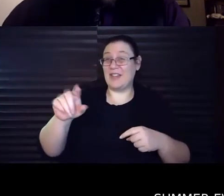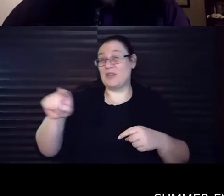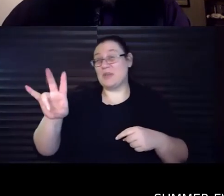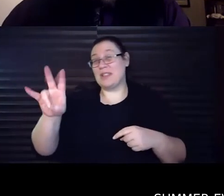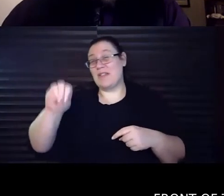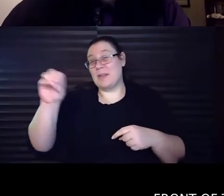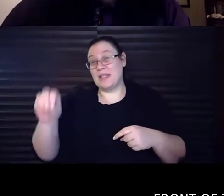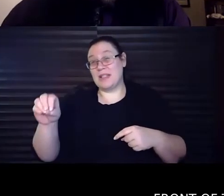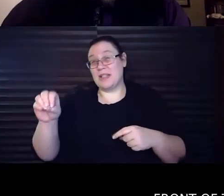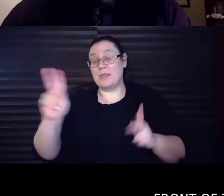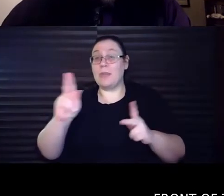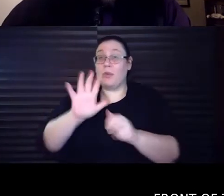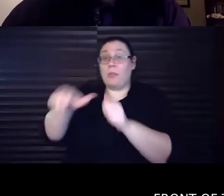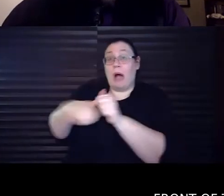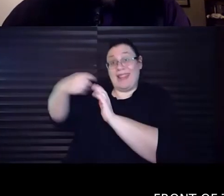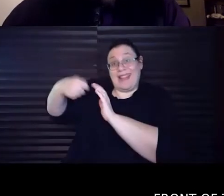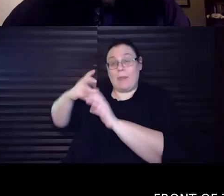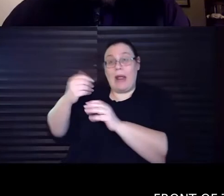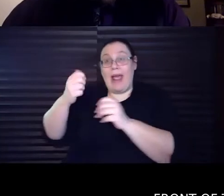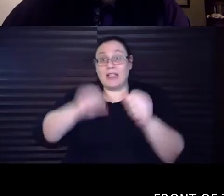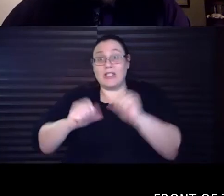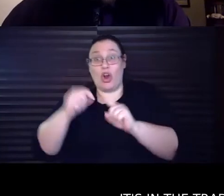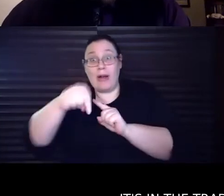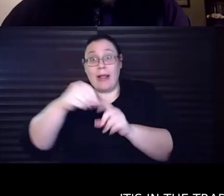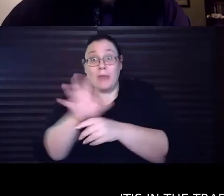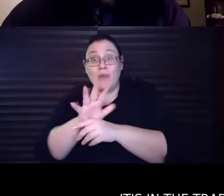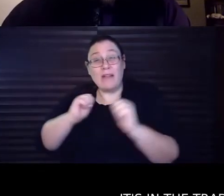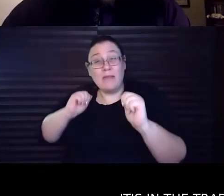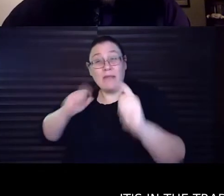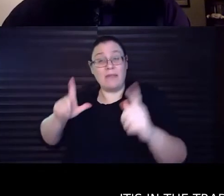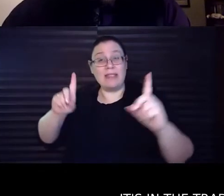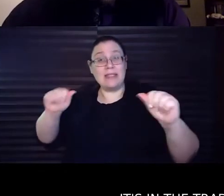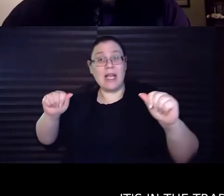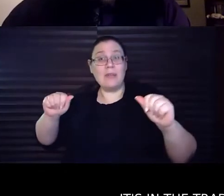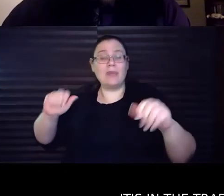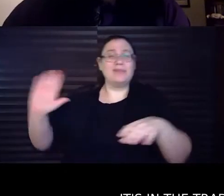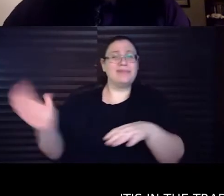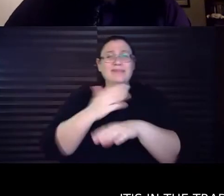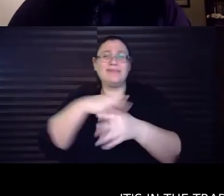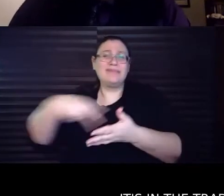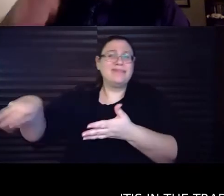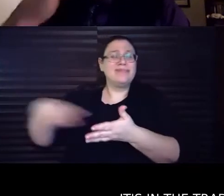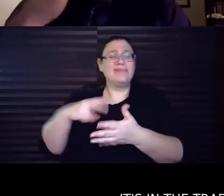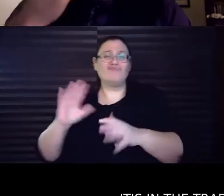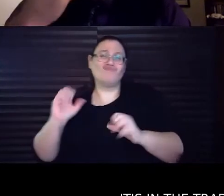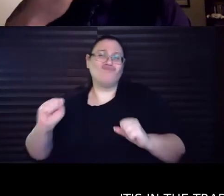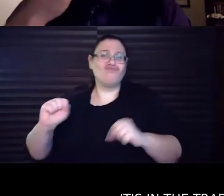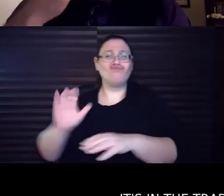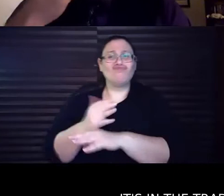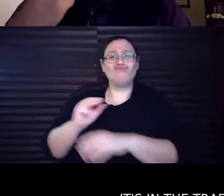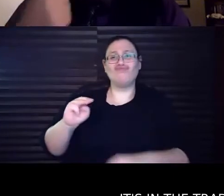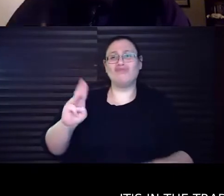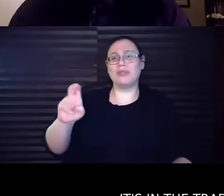both behind the camera and in front of the camera, are all disabled. And it's a singing, dancing, rock and roll musical in the tradition